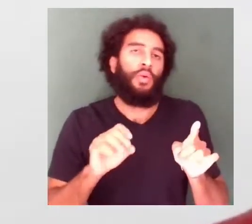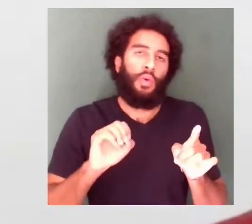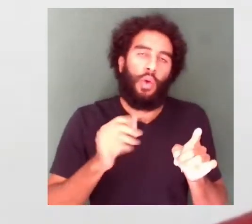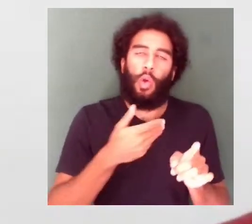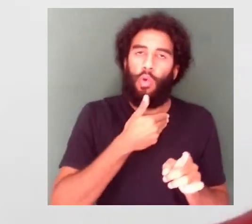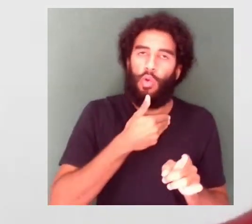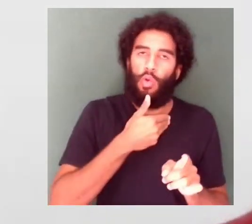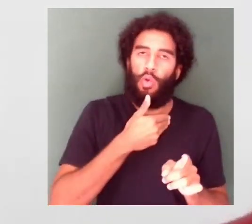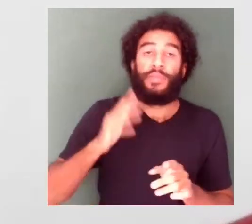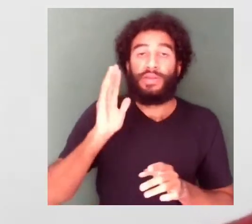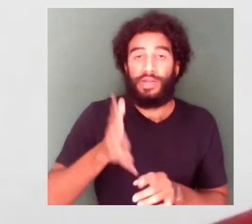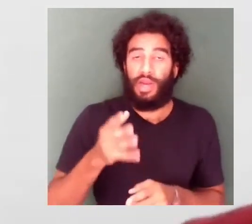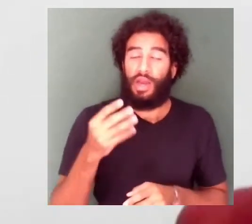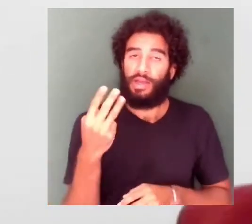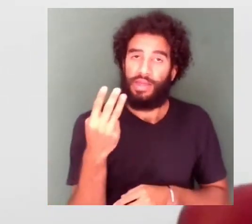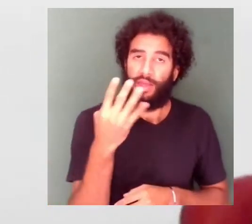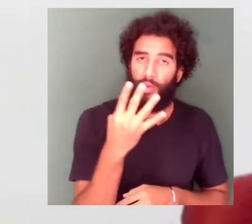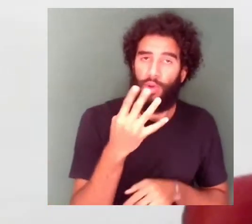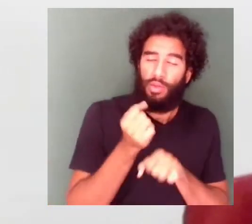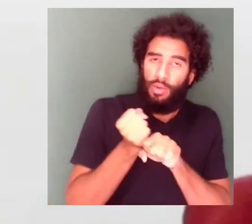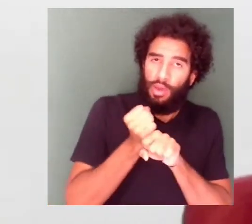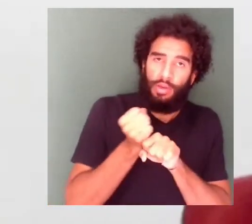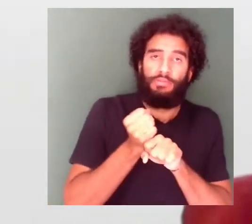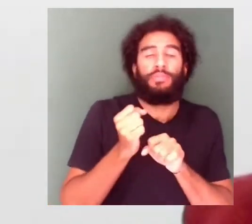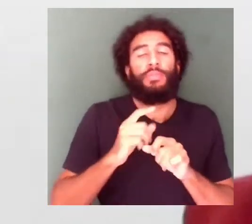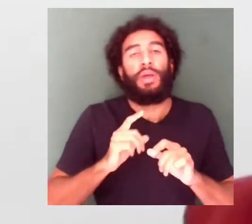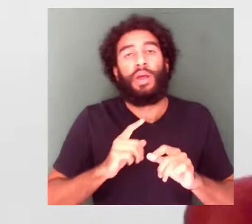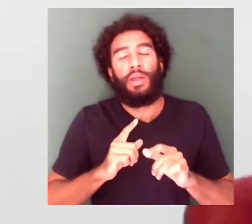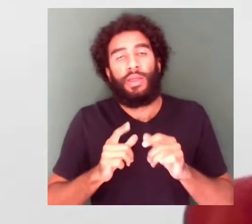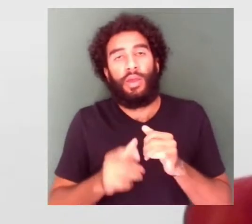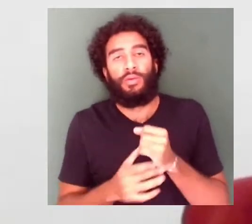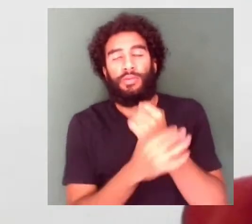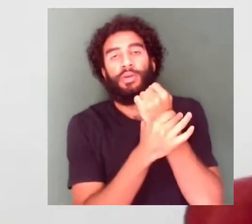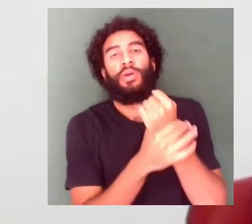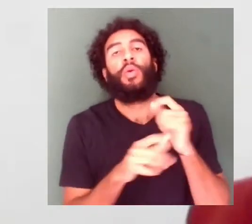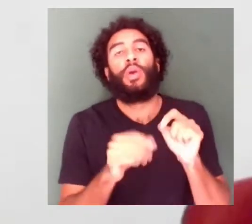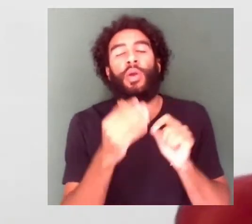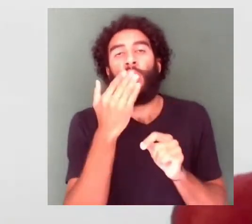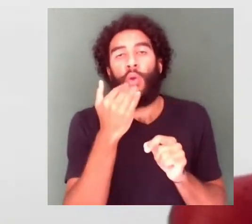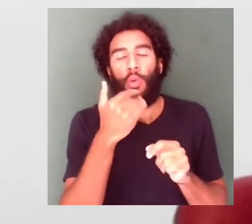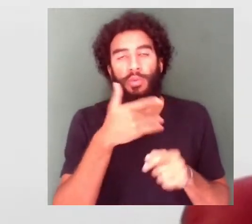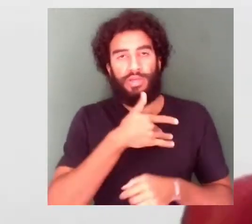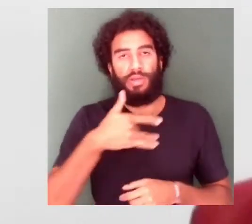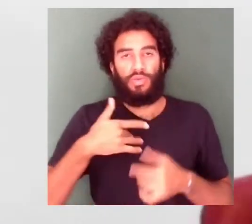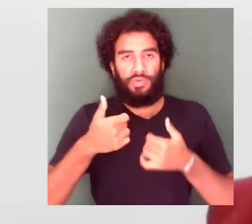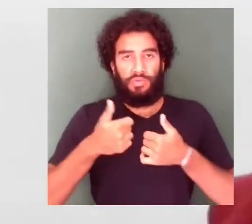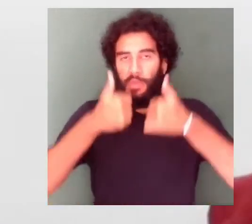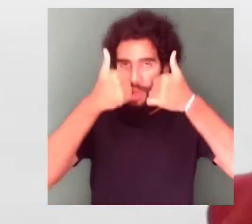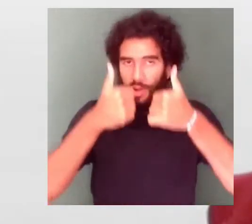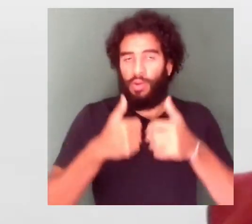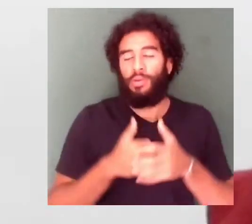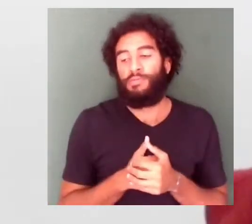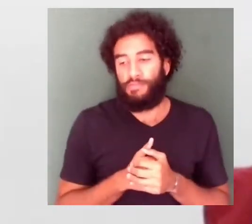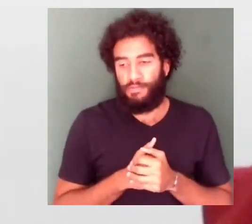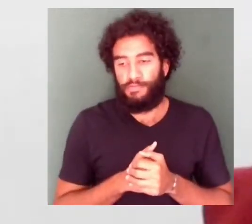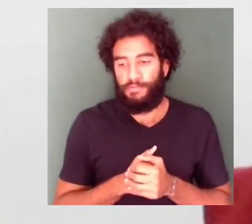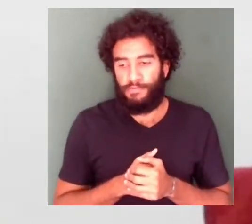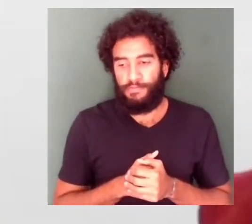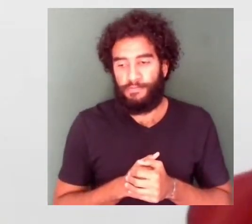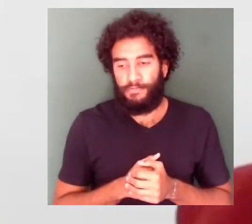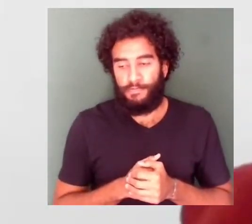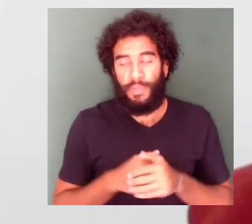political parties or governments, and we have been working for over 34 years to guarantee access to